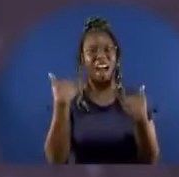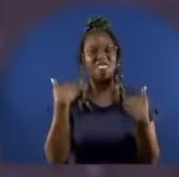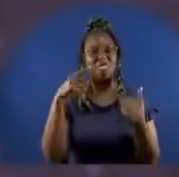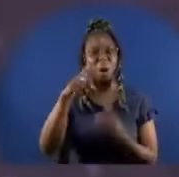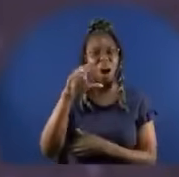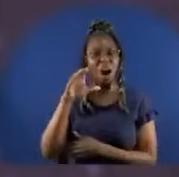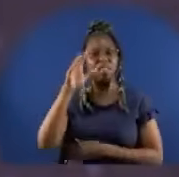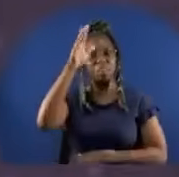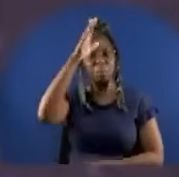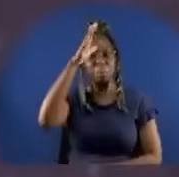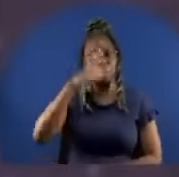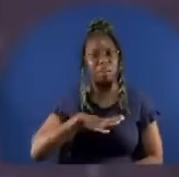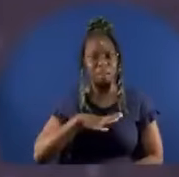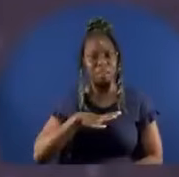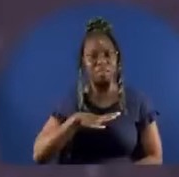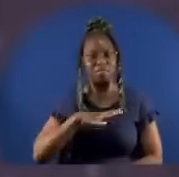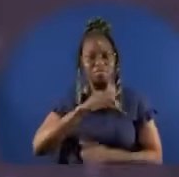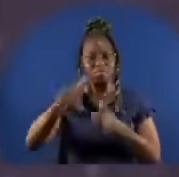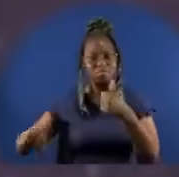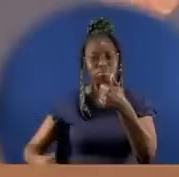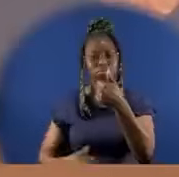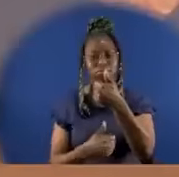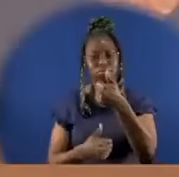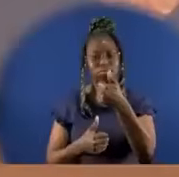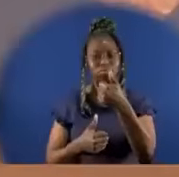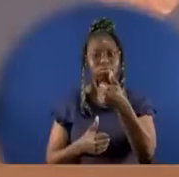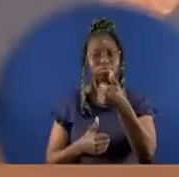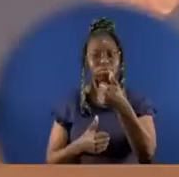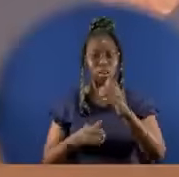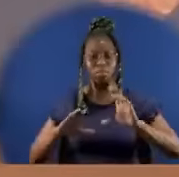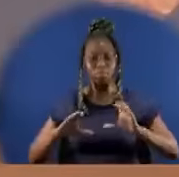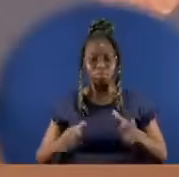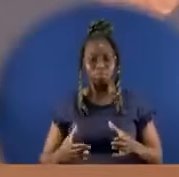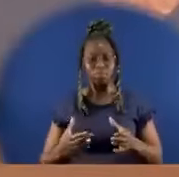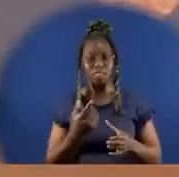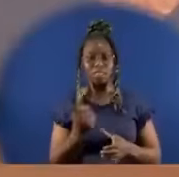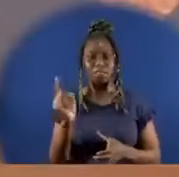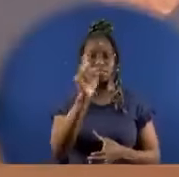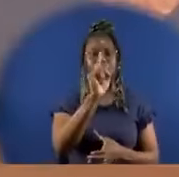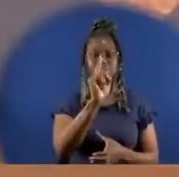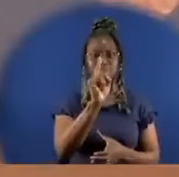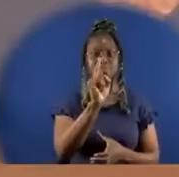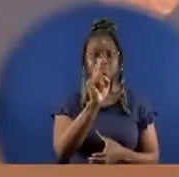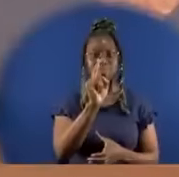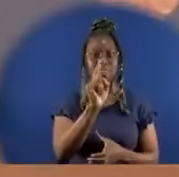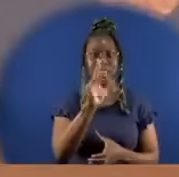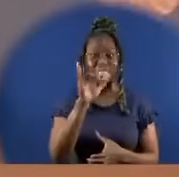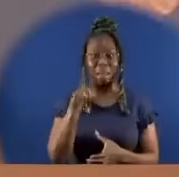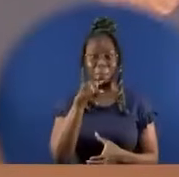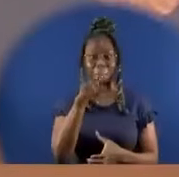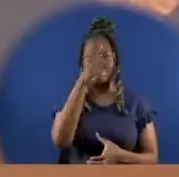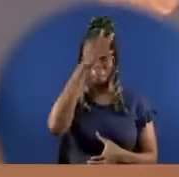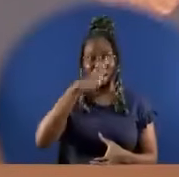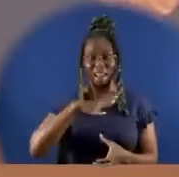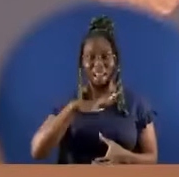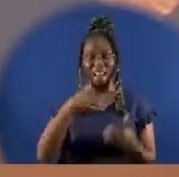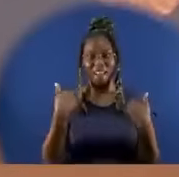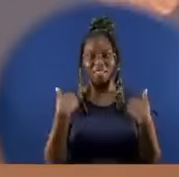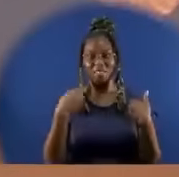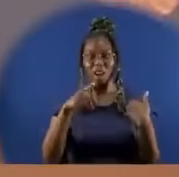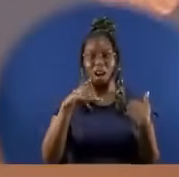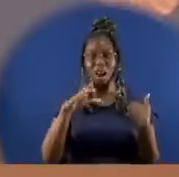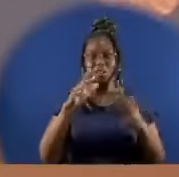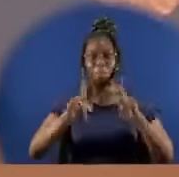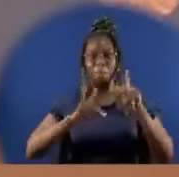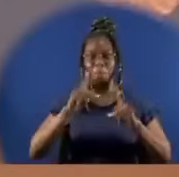men under his authority. Centurion, sent. Centurion has 100 men under his